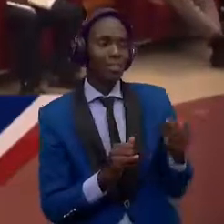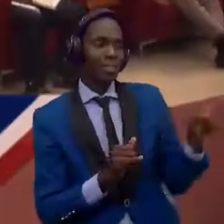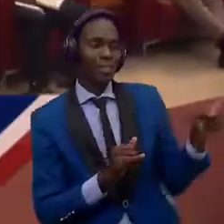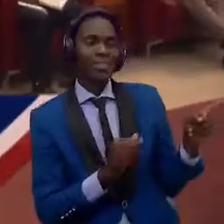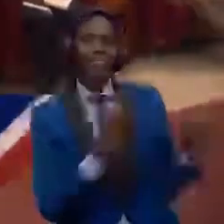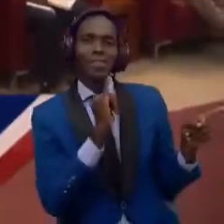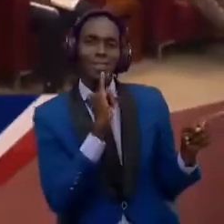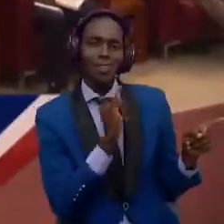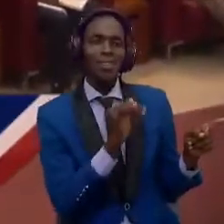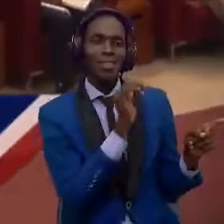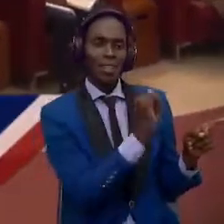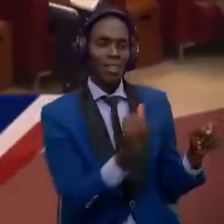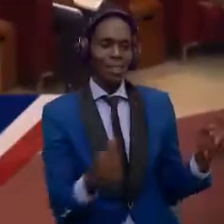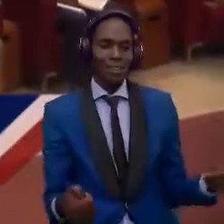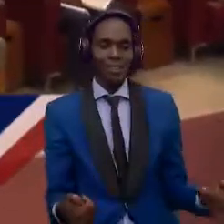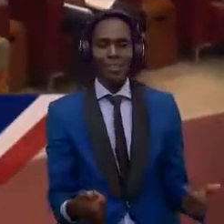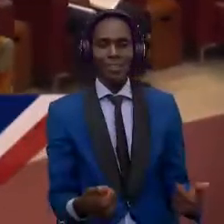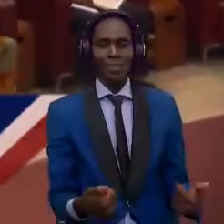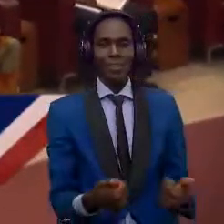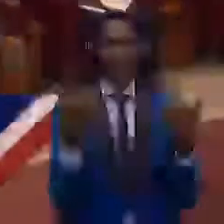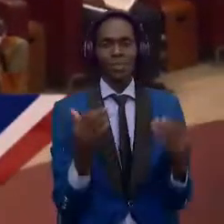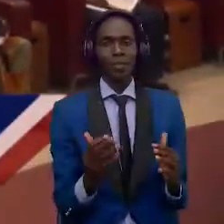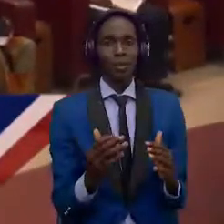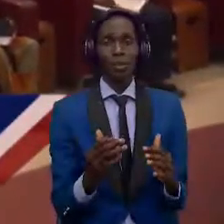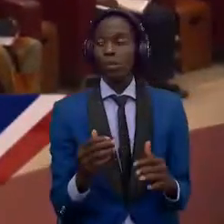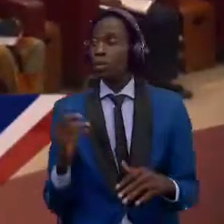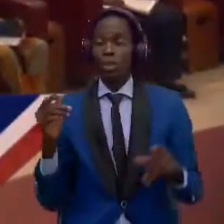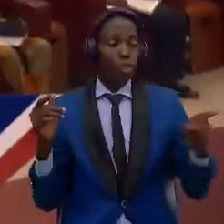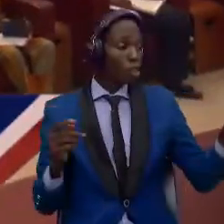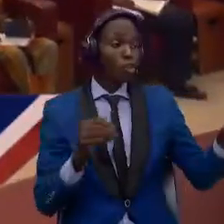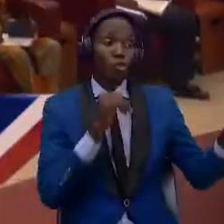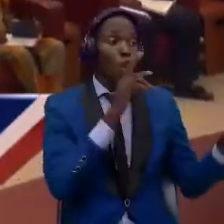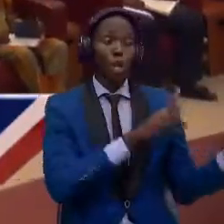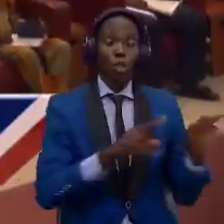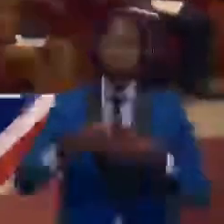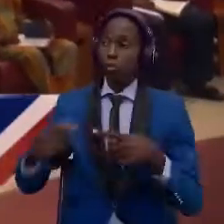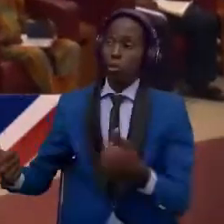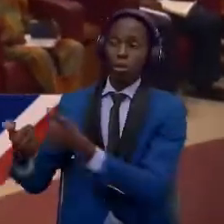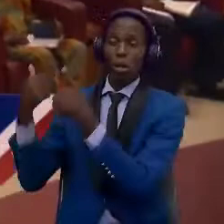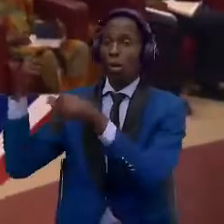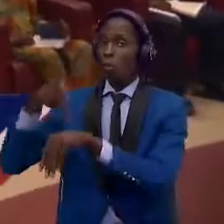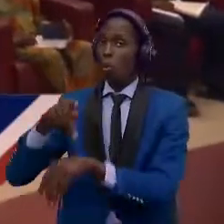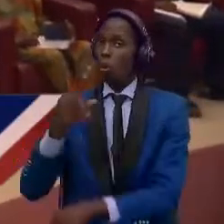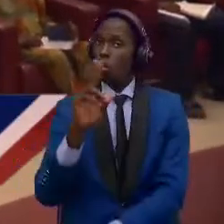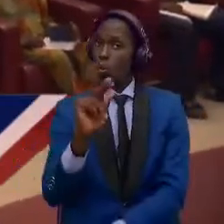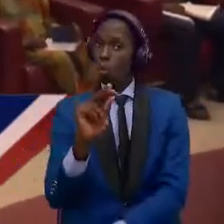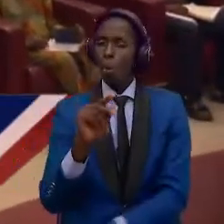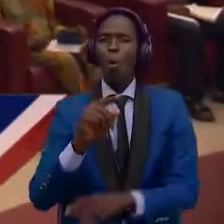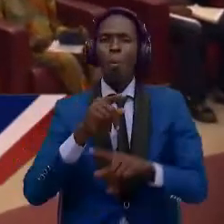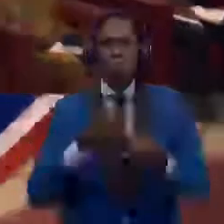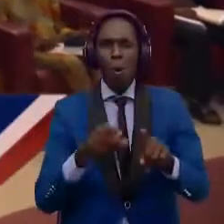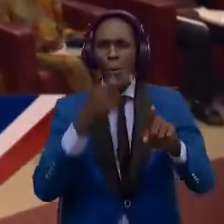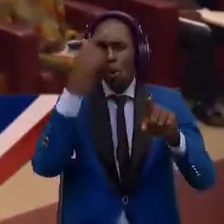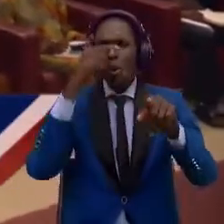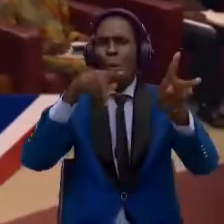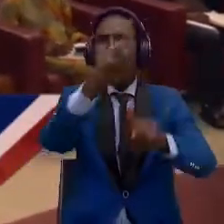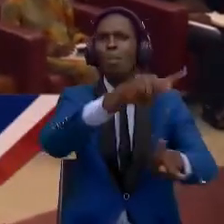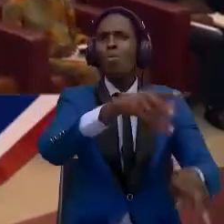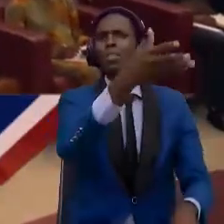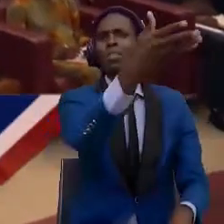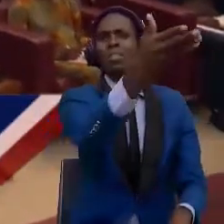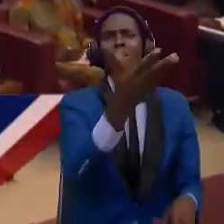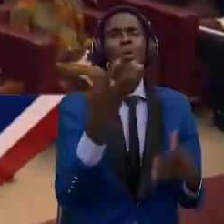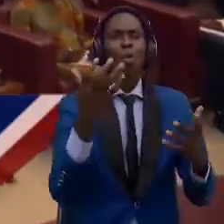Not because Apollos wanted to compete, but because the Corinthians wanted to bring in